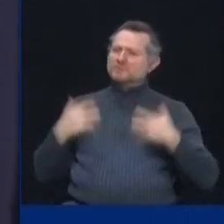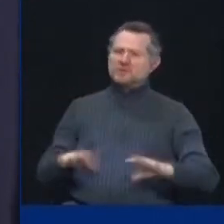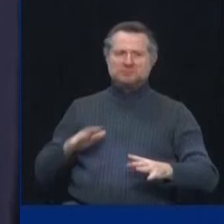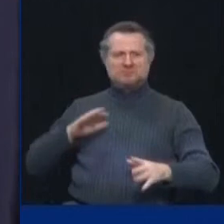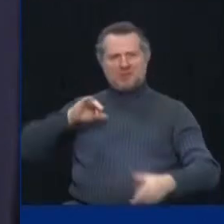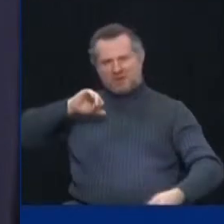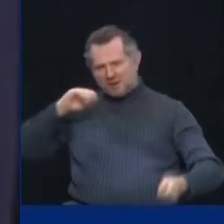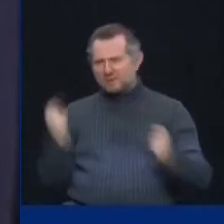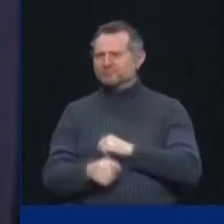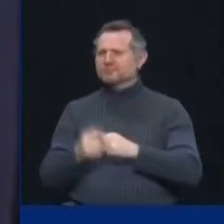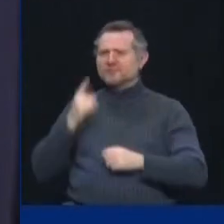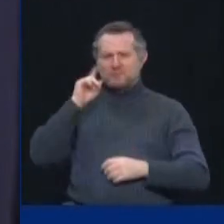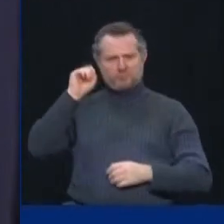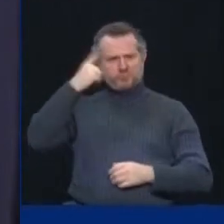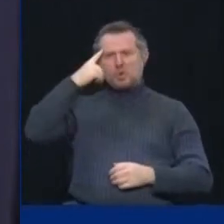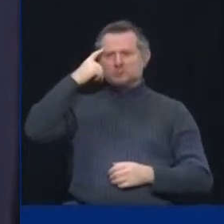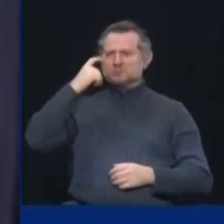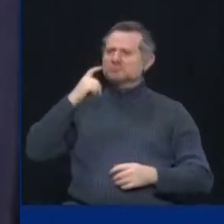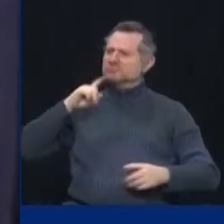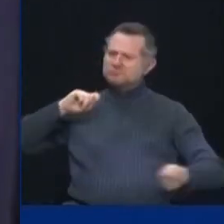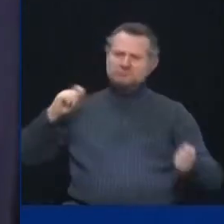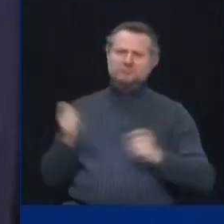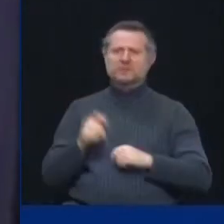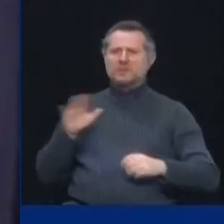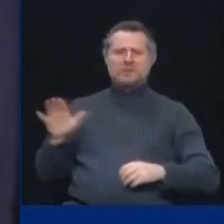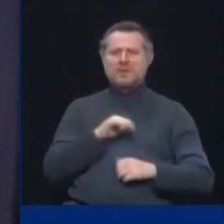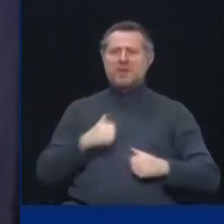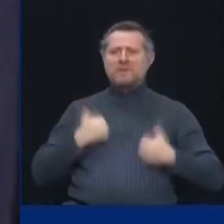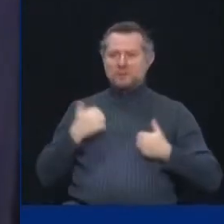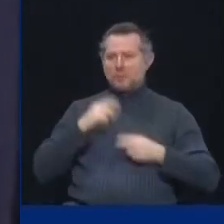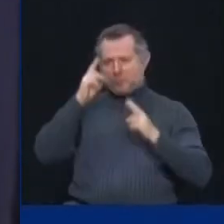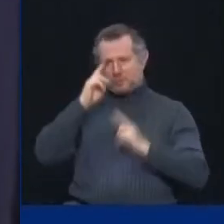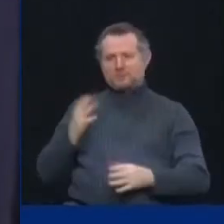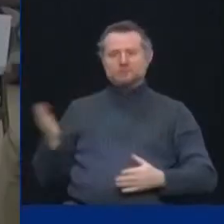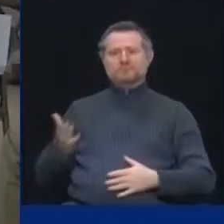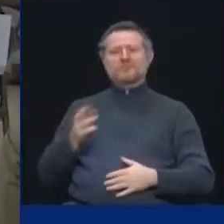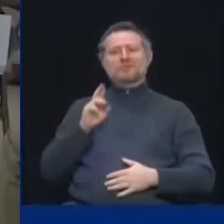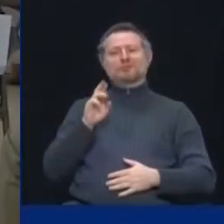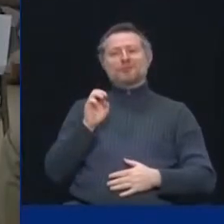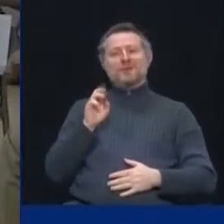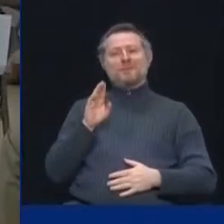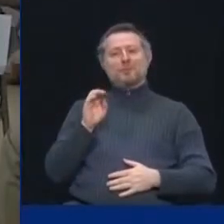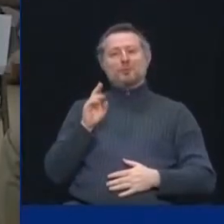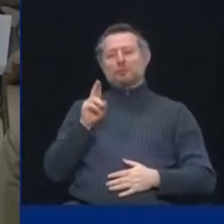transformed lives. It's my honor to be with him. Ruben Diaz.